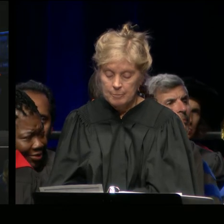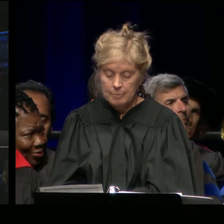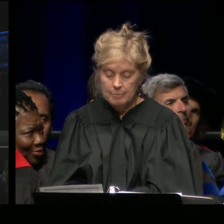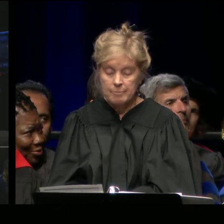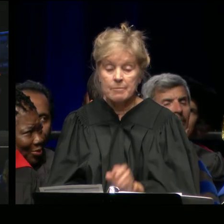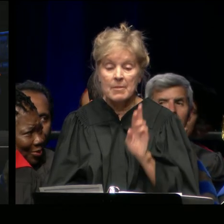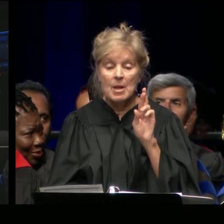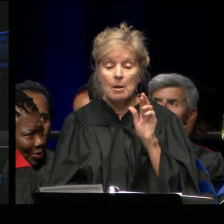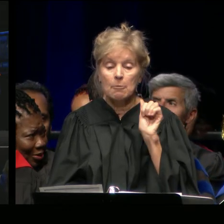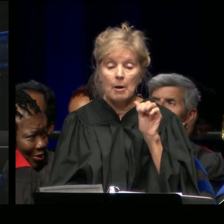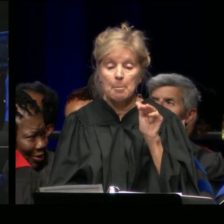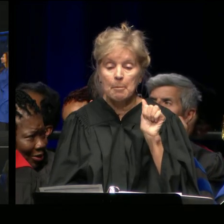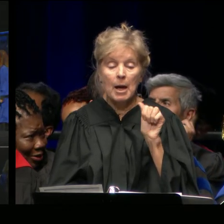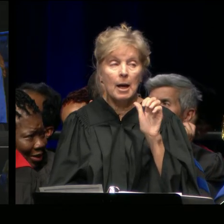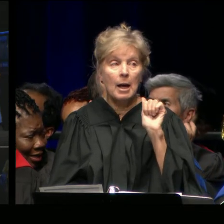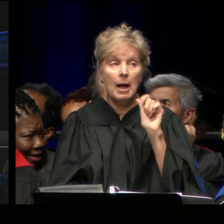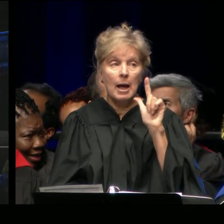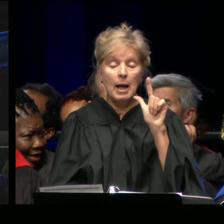Rama Al-Qudsi.